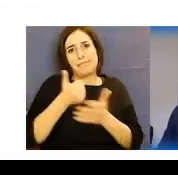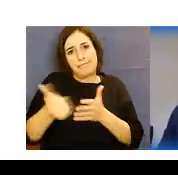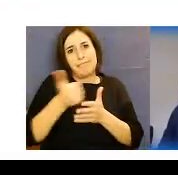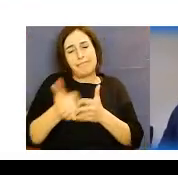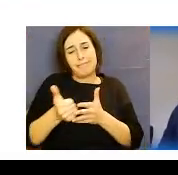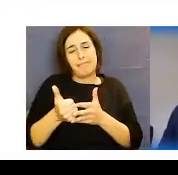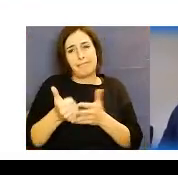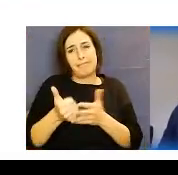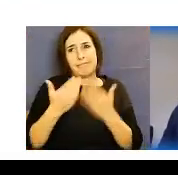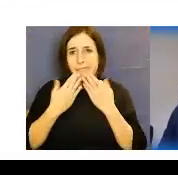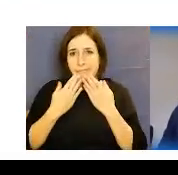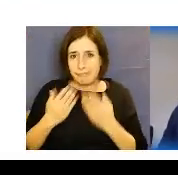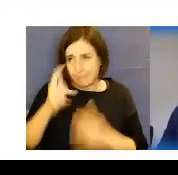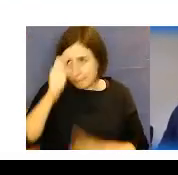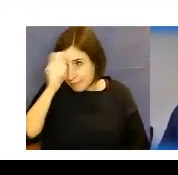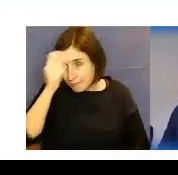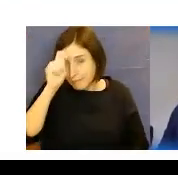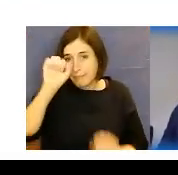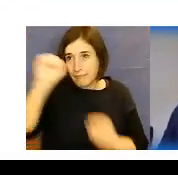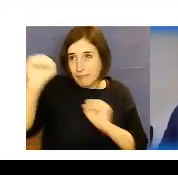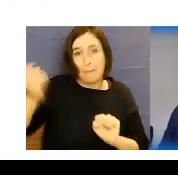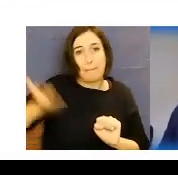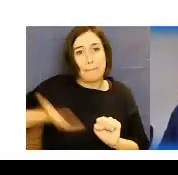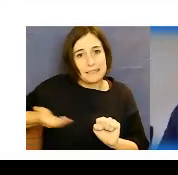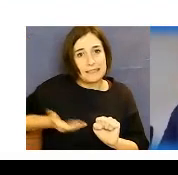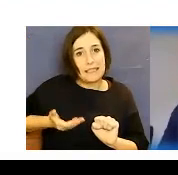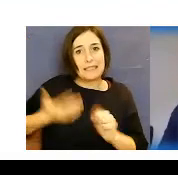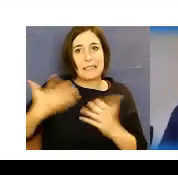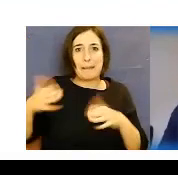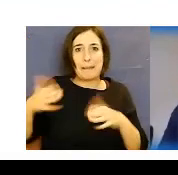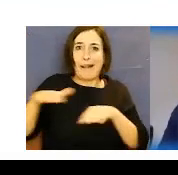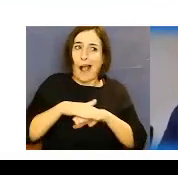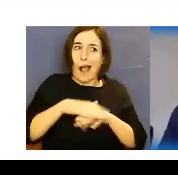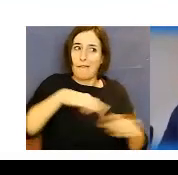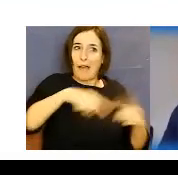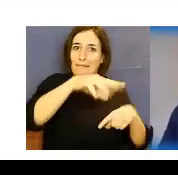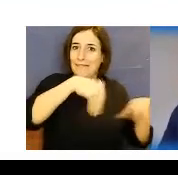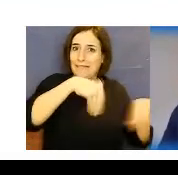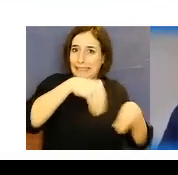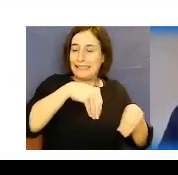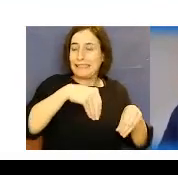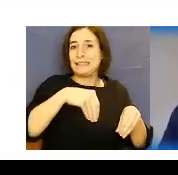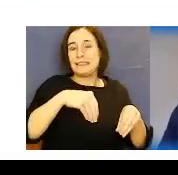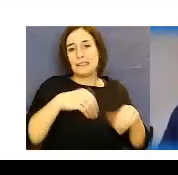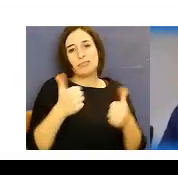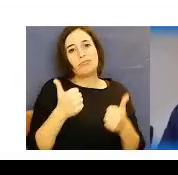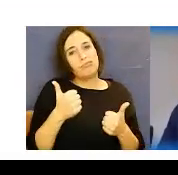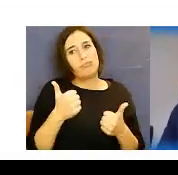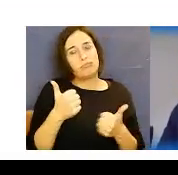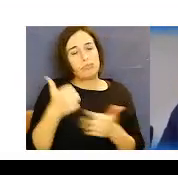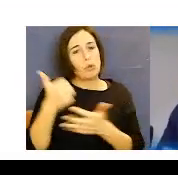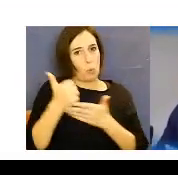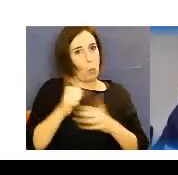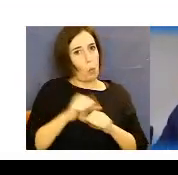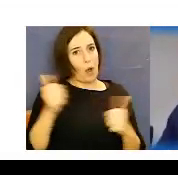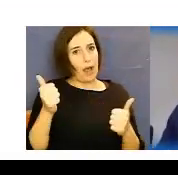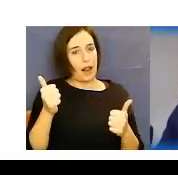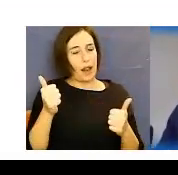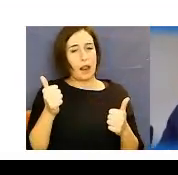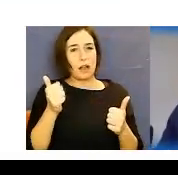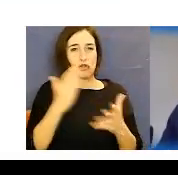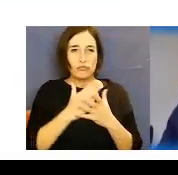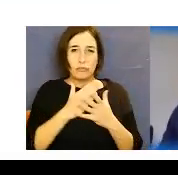been subsidizing, you know, some of the fees, you know, some of the challenges that we faced. It's really been supportive. And, you know, tackling deprivation